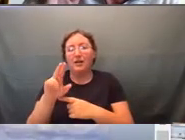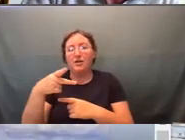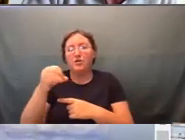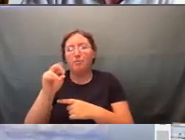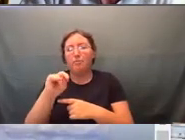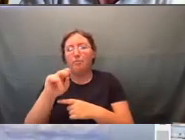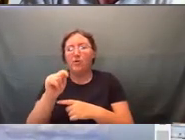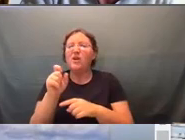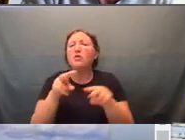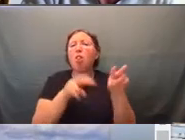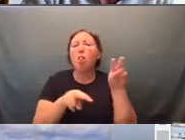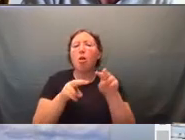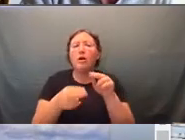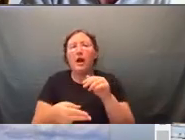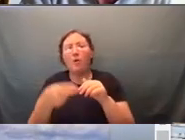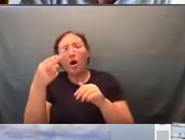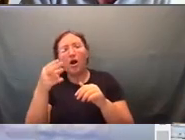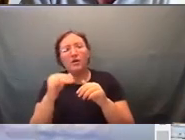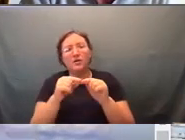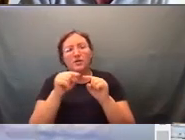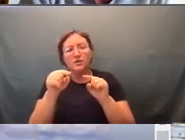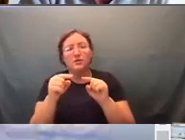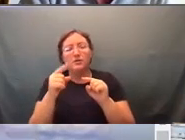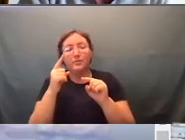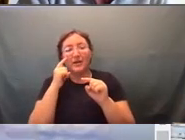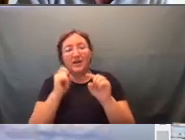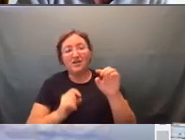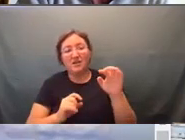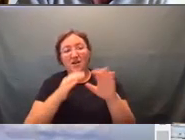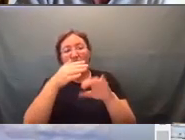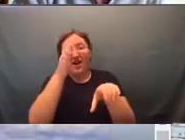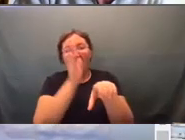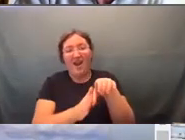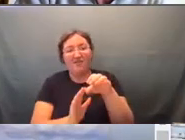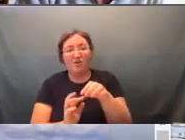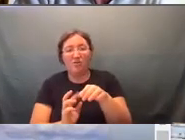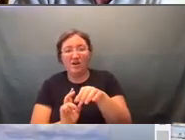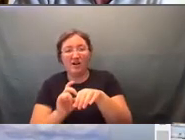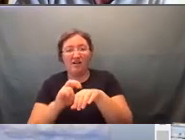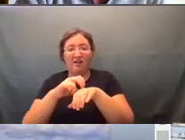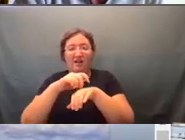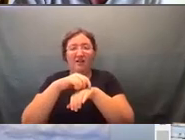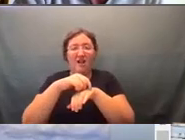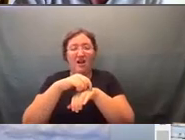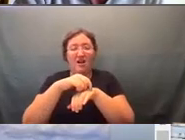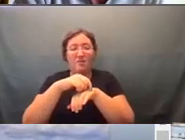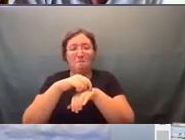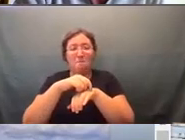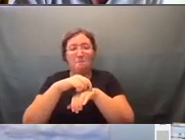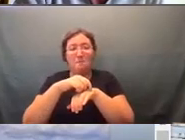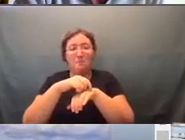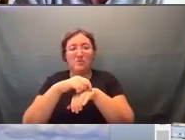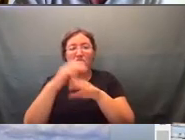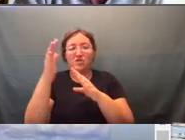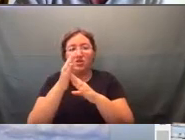a look at just how high we need to climb, because we do need to climb pretty darn high up to the top of Half Dome, which